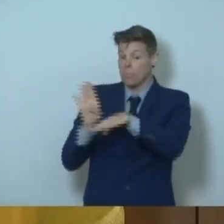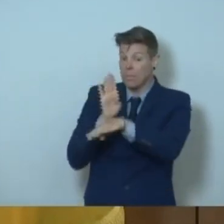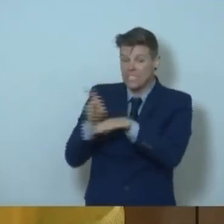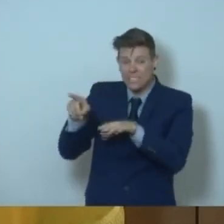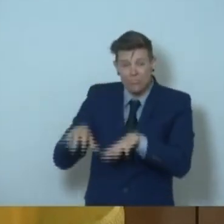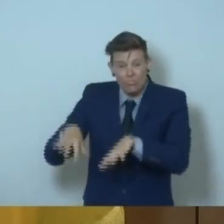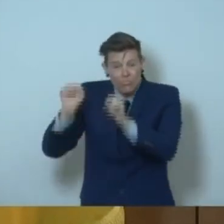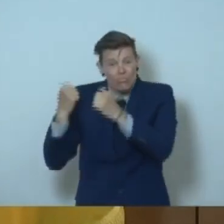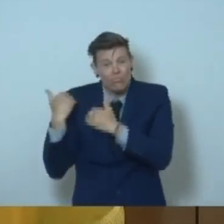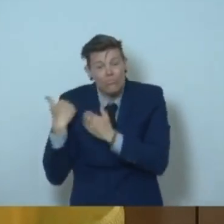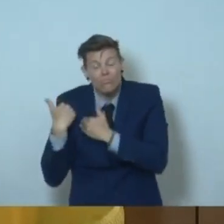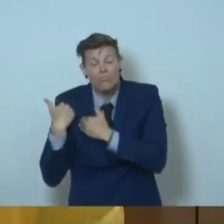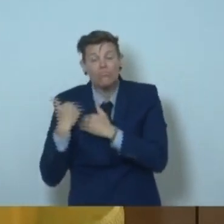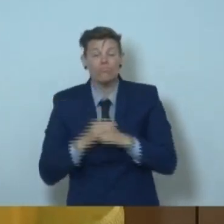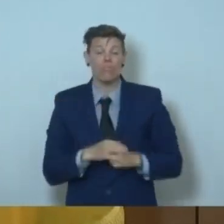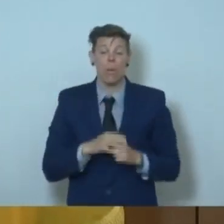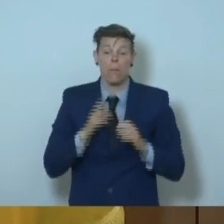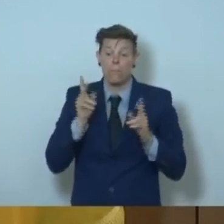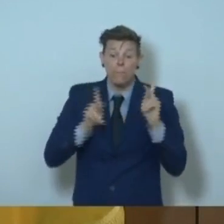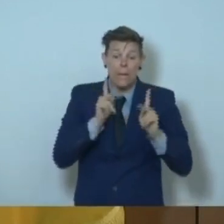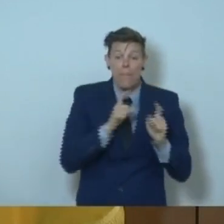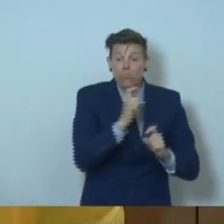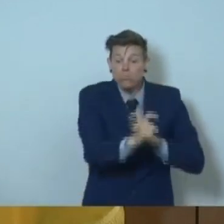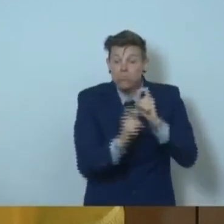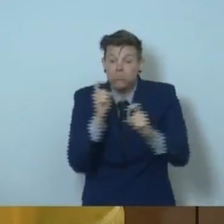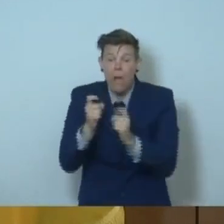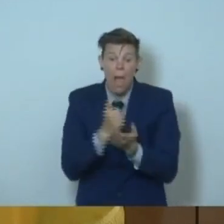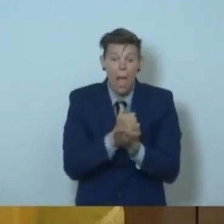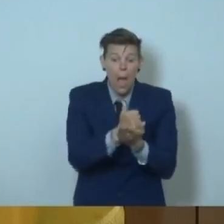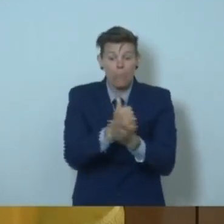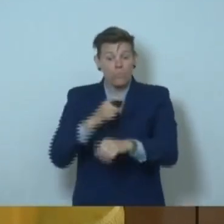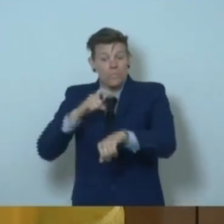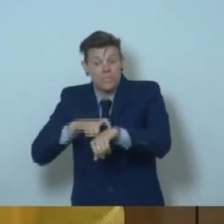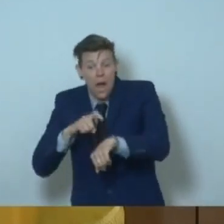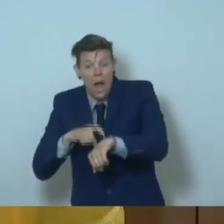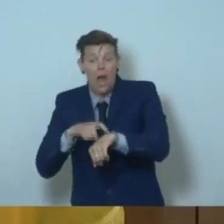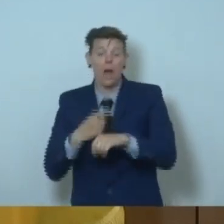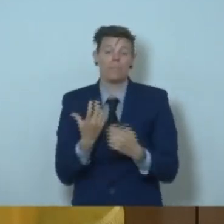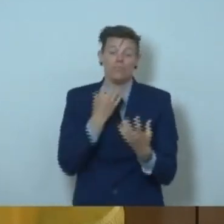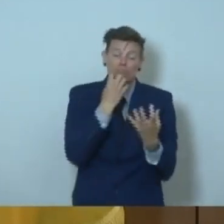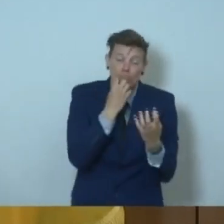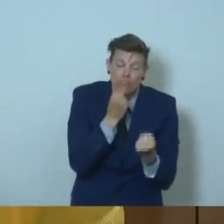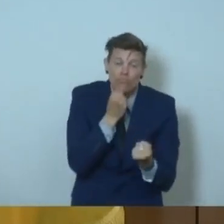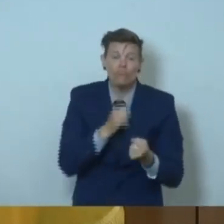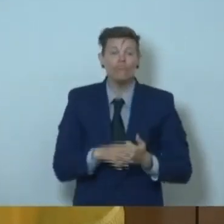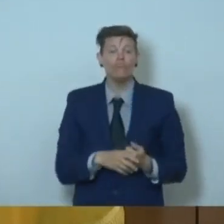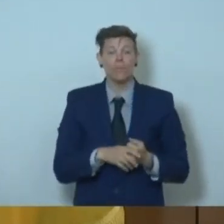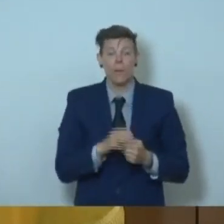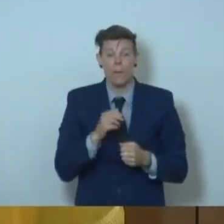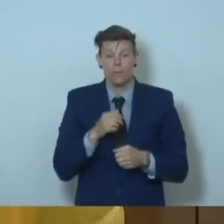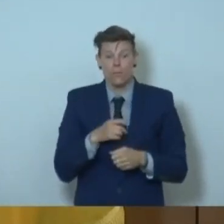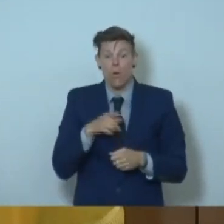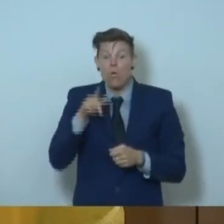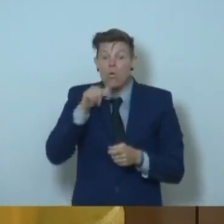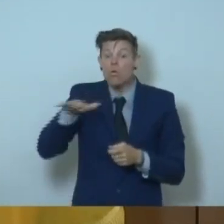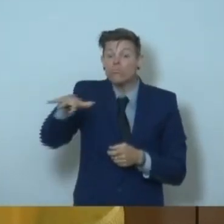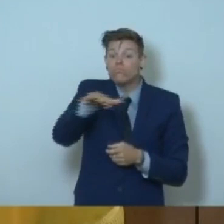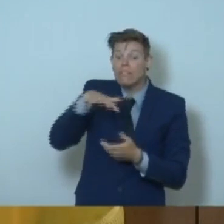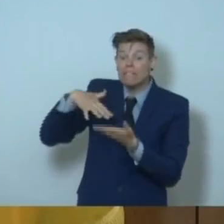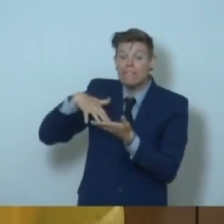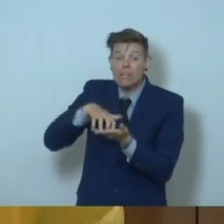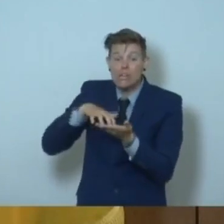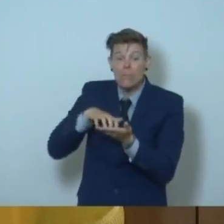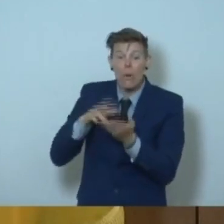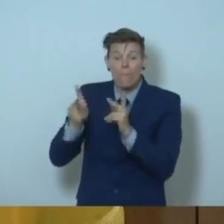donating time, energy, resources, money, food to make sure that the most vulnerable among us are being fed every